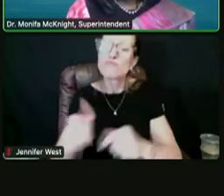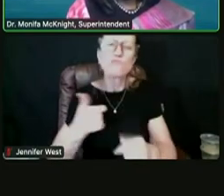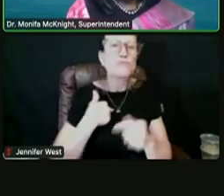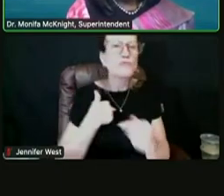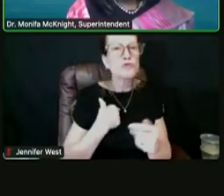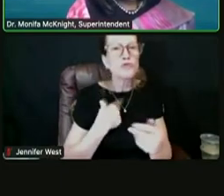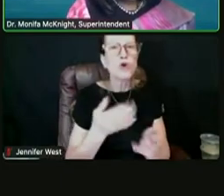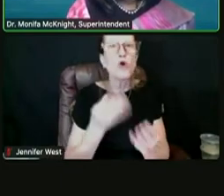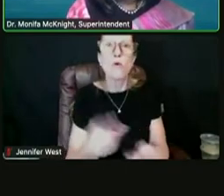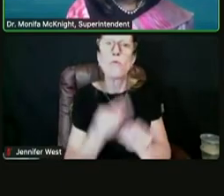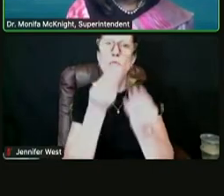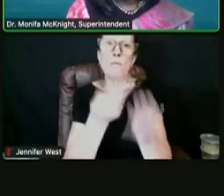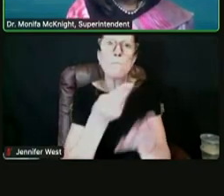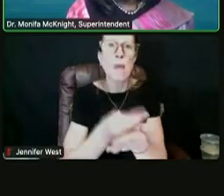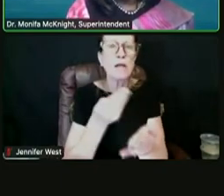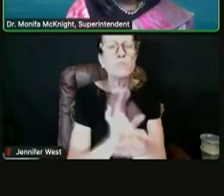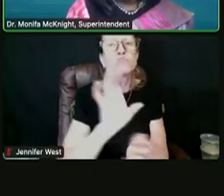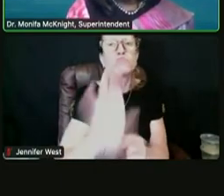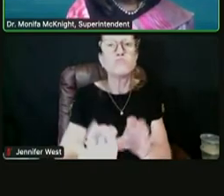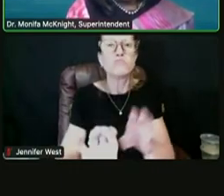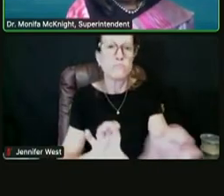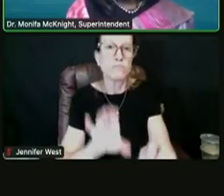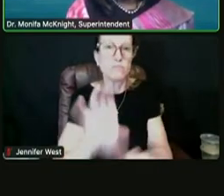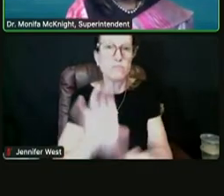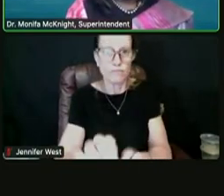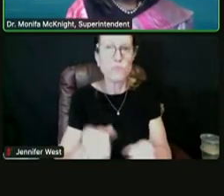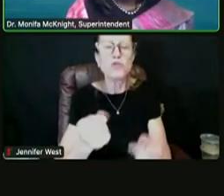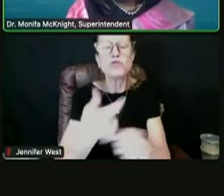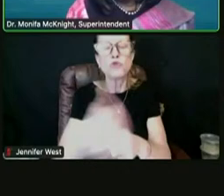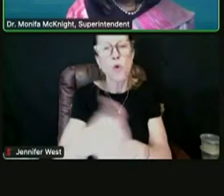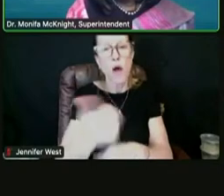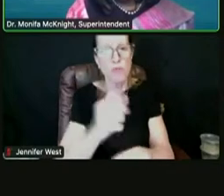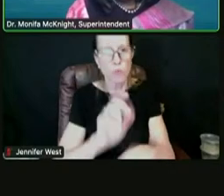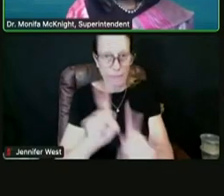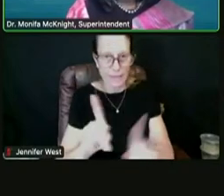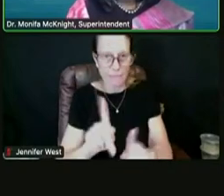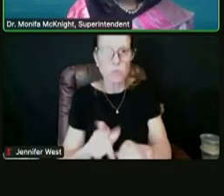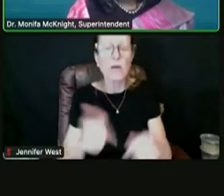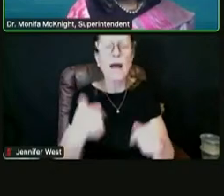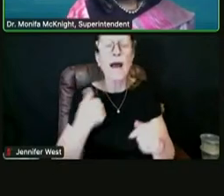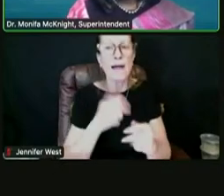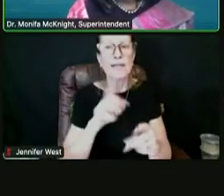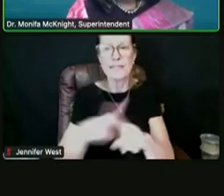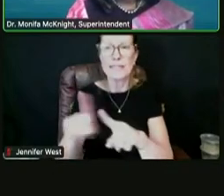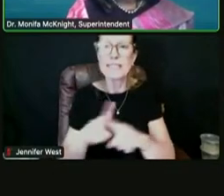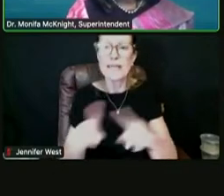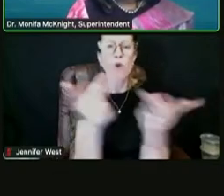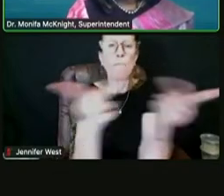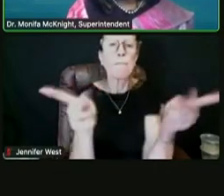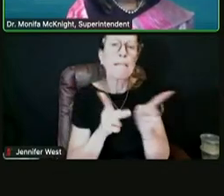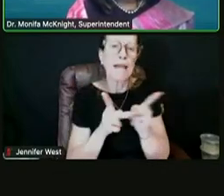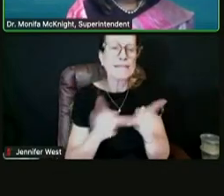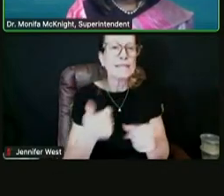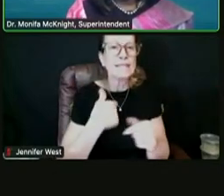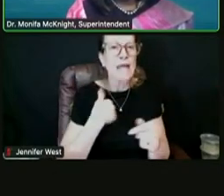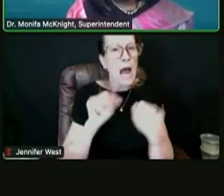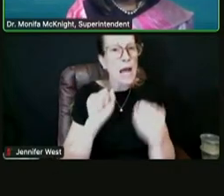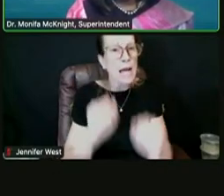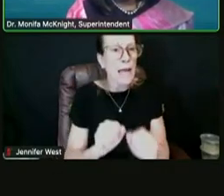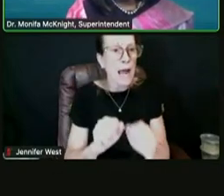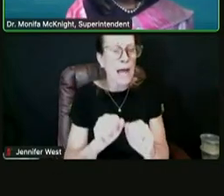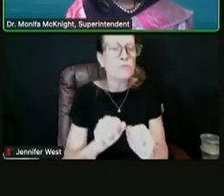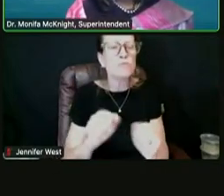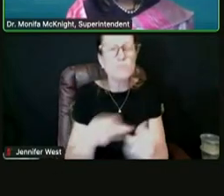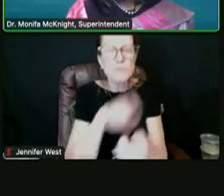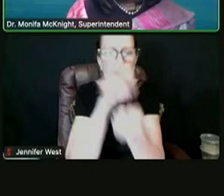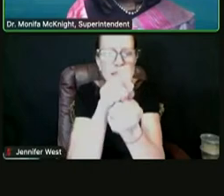have many powerful coalitions in Montgomery County, but I can't do it alone. I need you in that advocacy with me and with our school